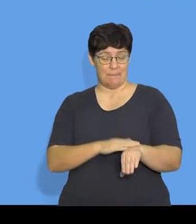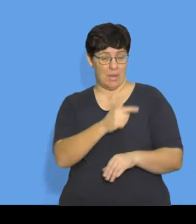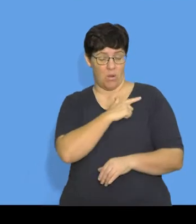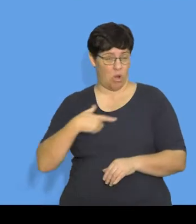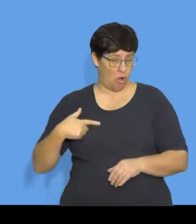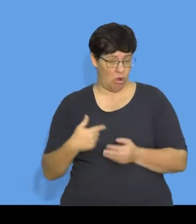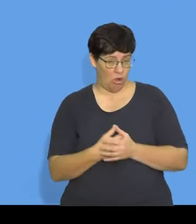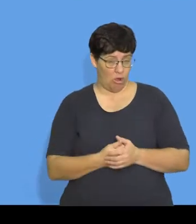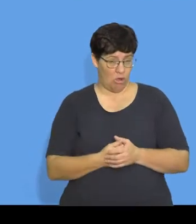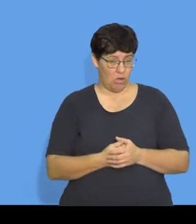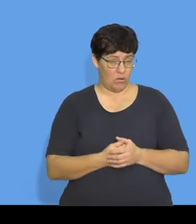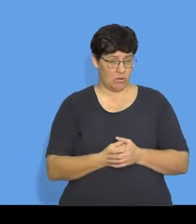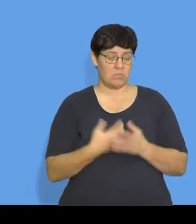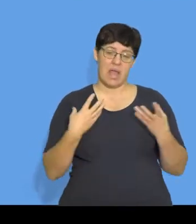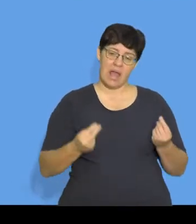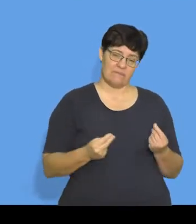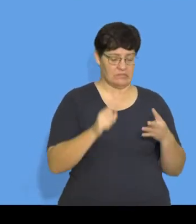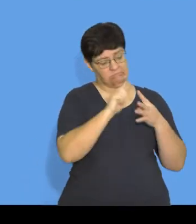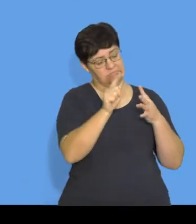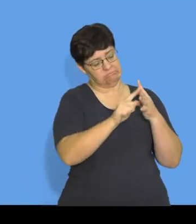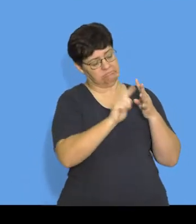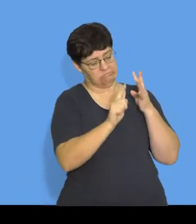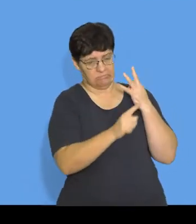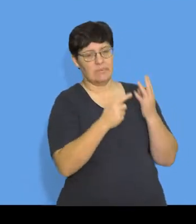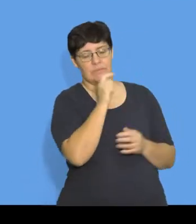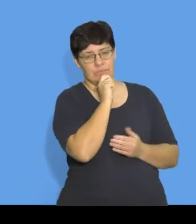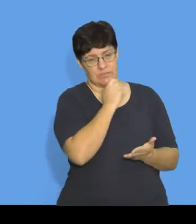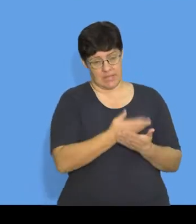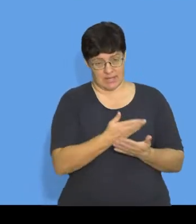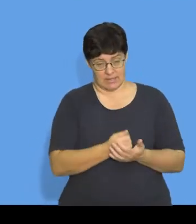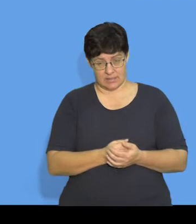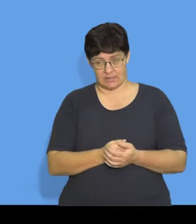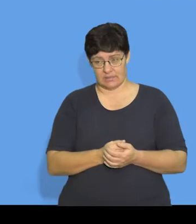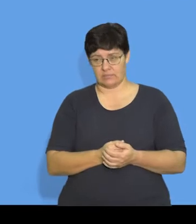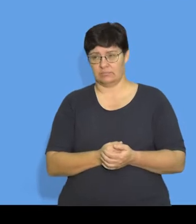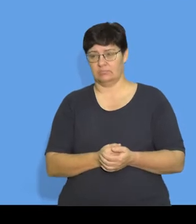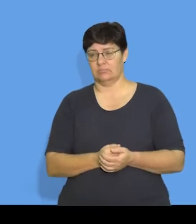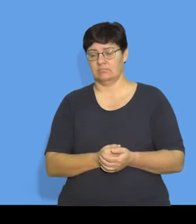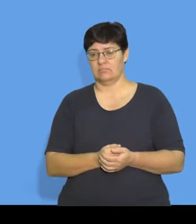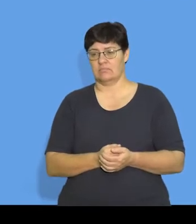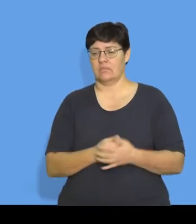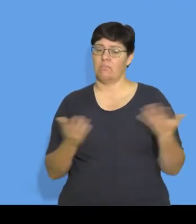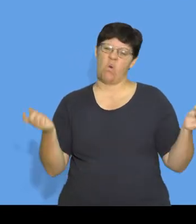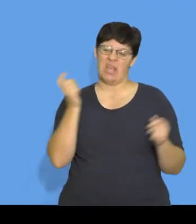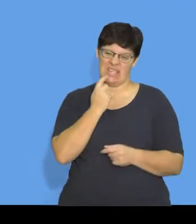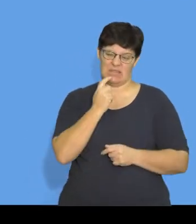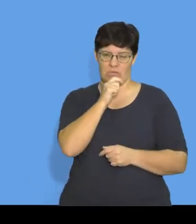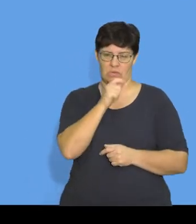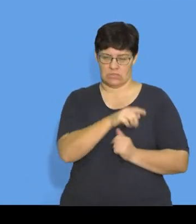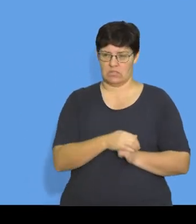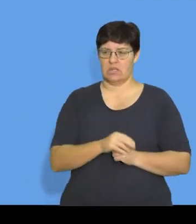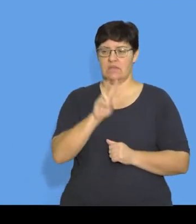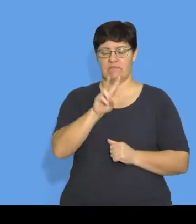this point, I have several equations I can use. I'm just going to use the one that, quite frankly, is the easiest, which is